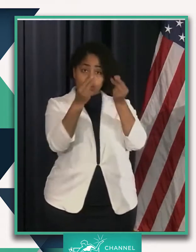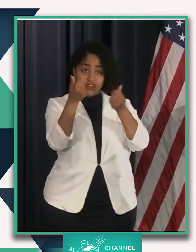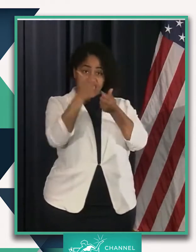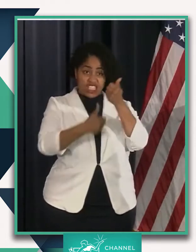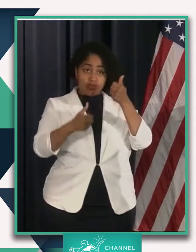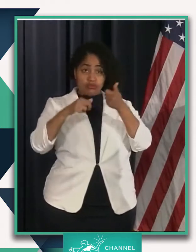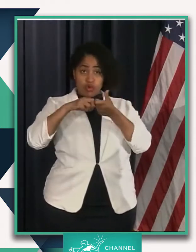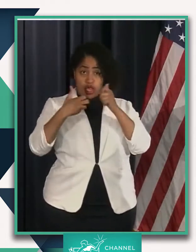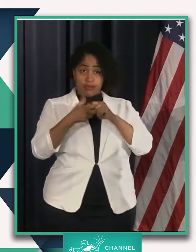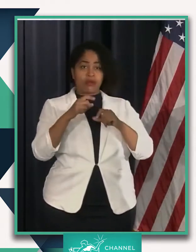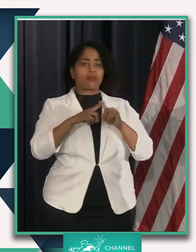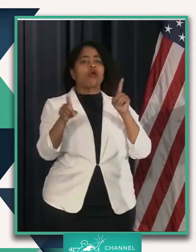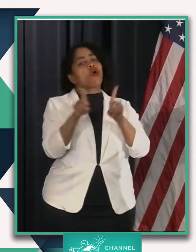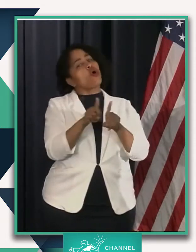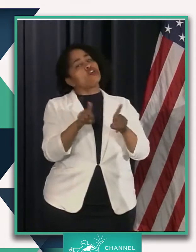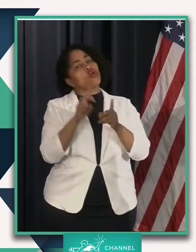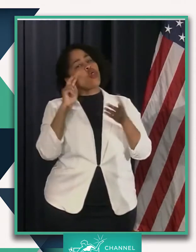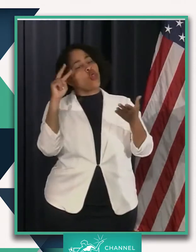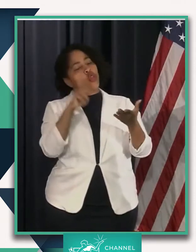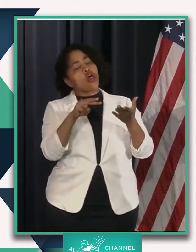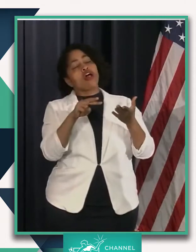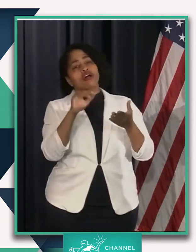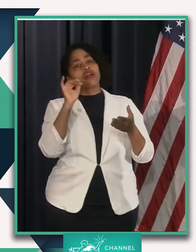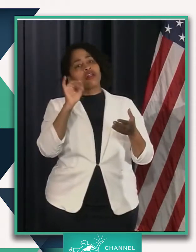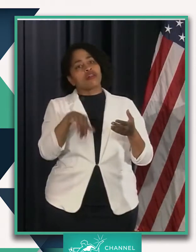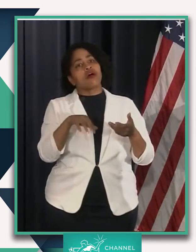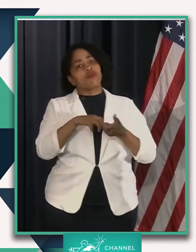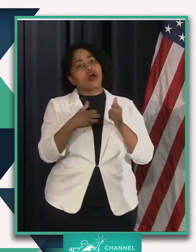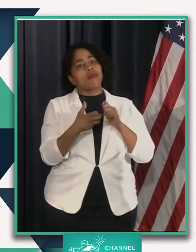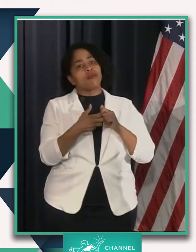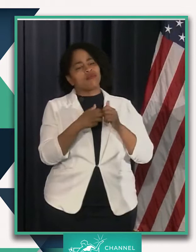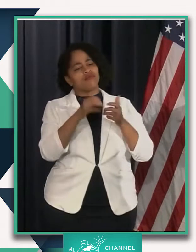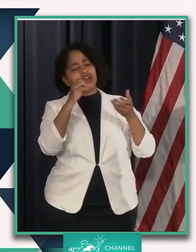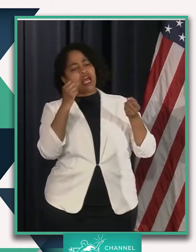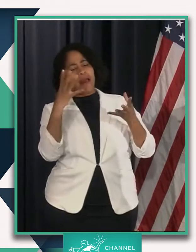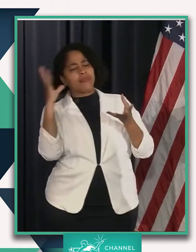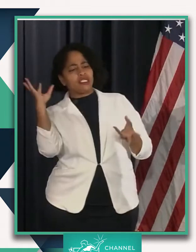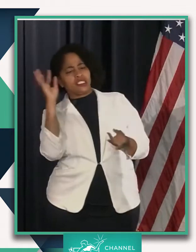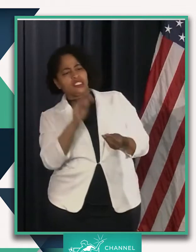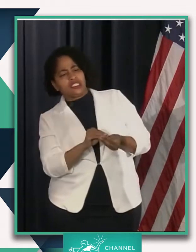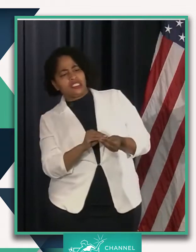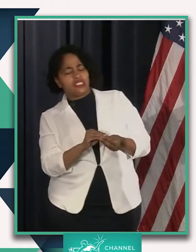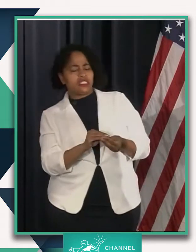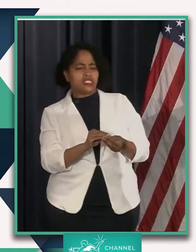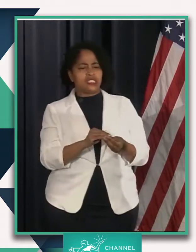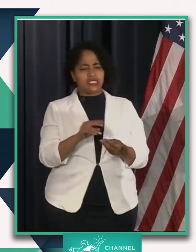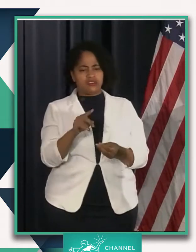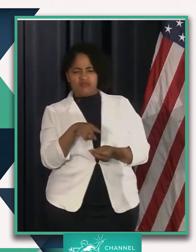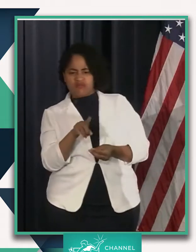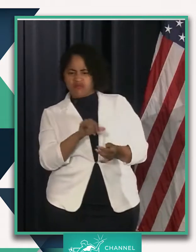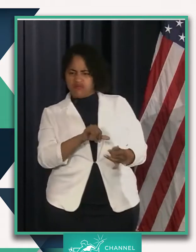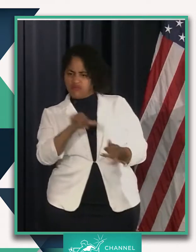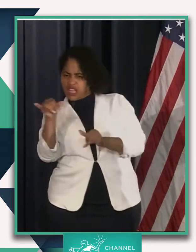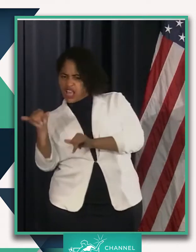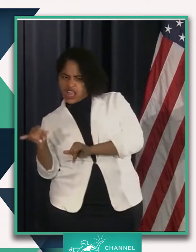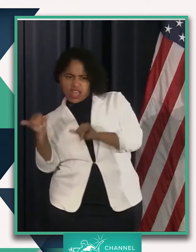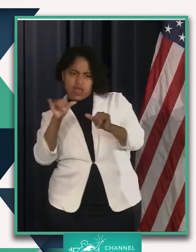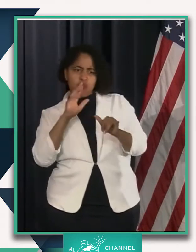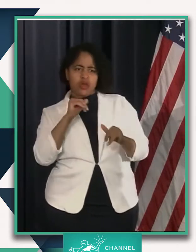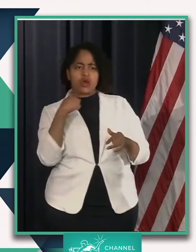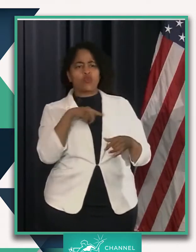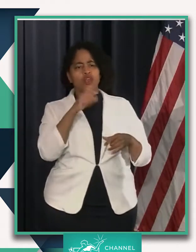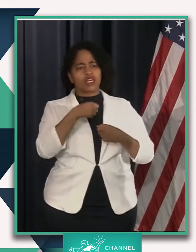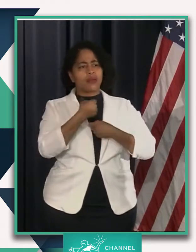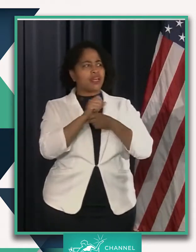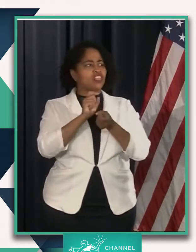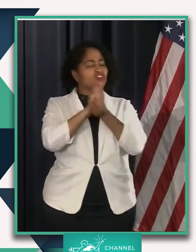we also want to look at those complaints in the aggregate so that then we can really make systematic improvements across the city around policy